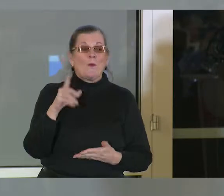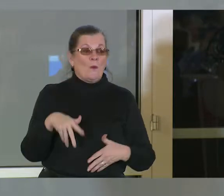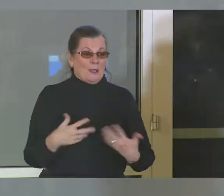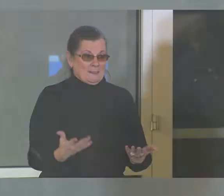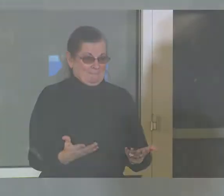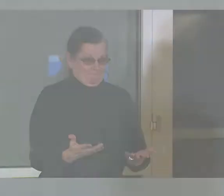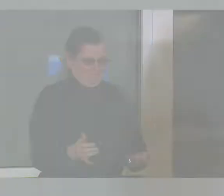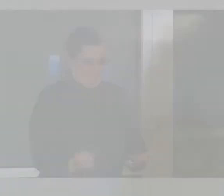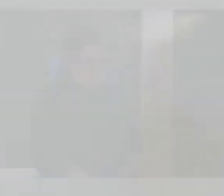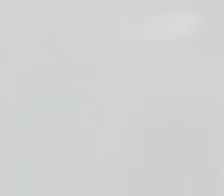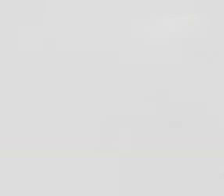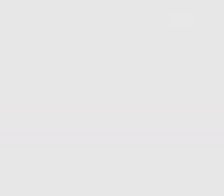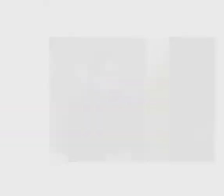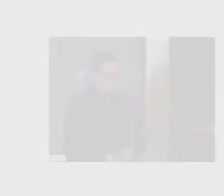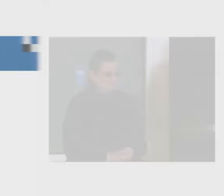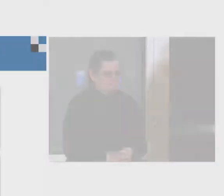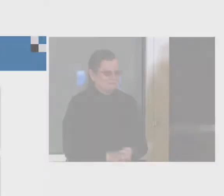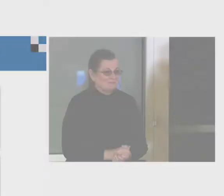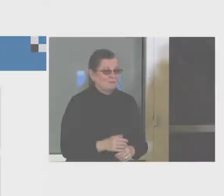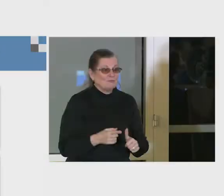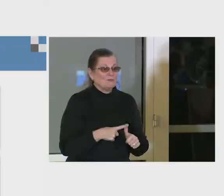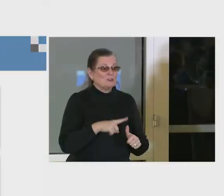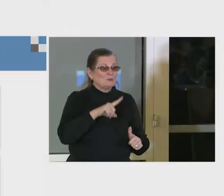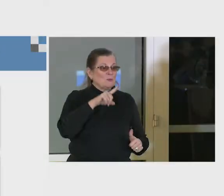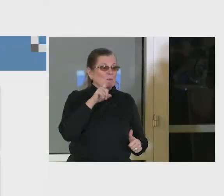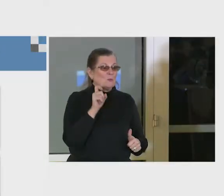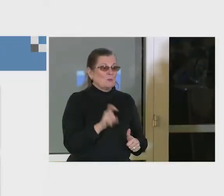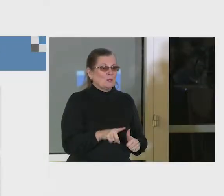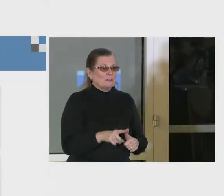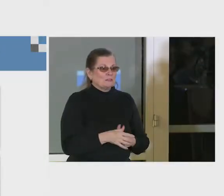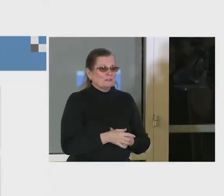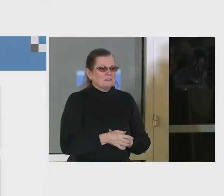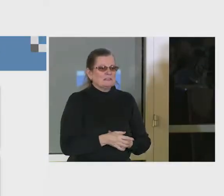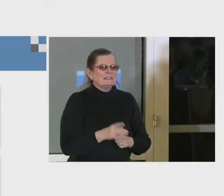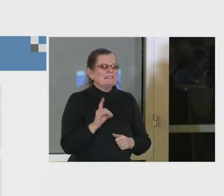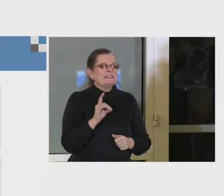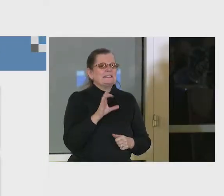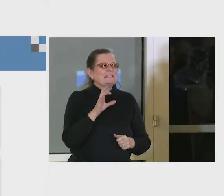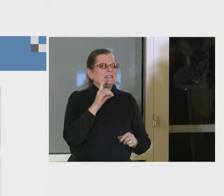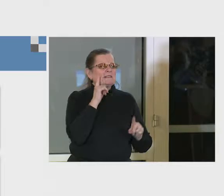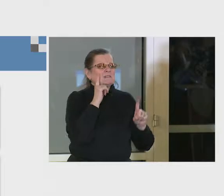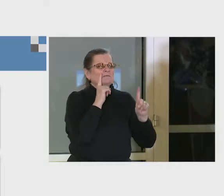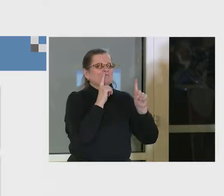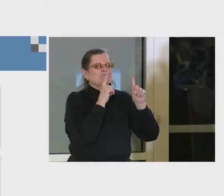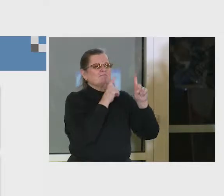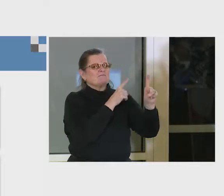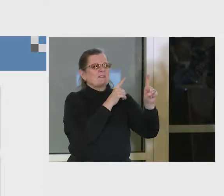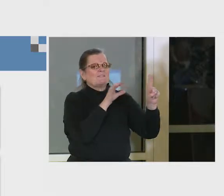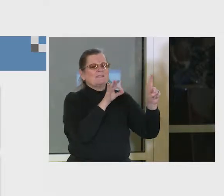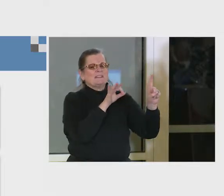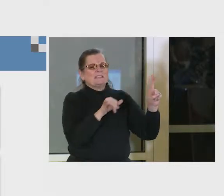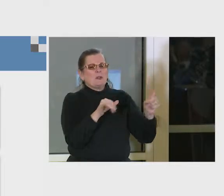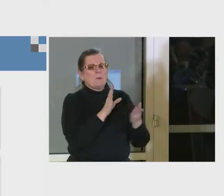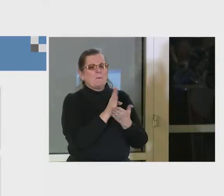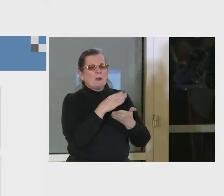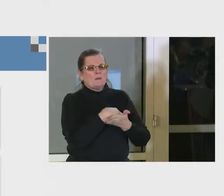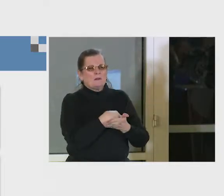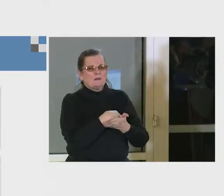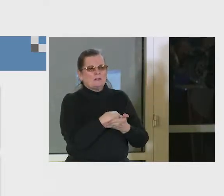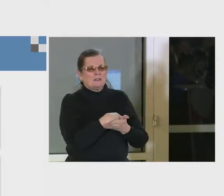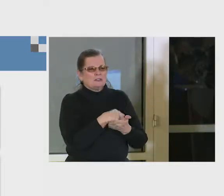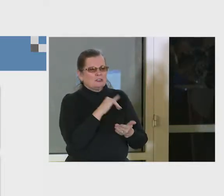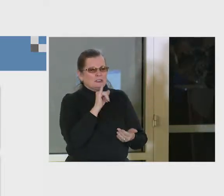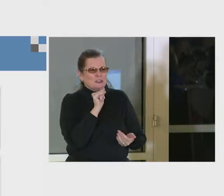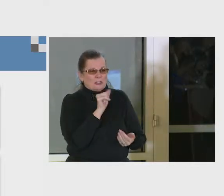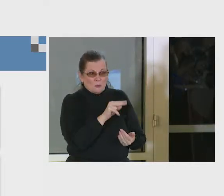scorer. So we'll start with the first question, which is, what is the District of Columbia's fiscal year? Is it January 1st through December